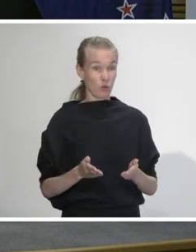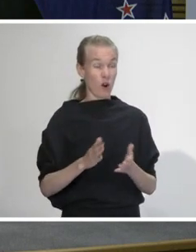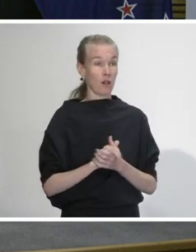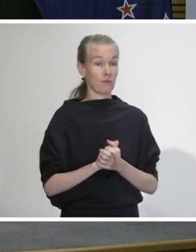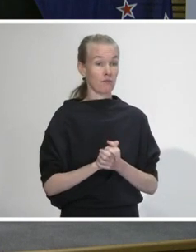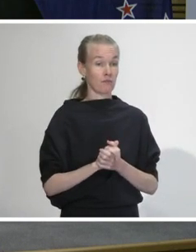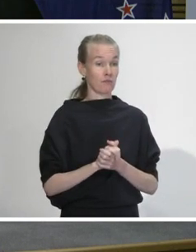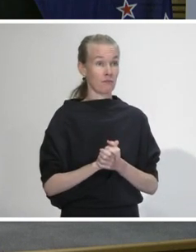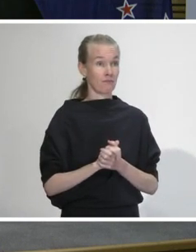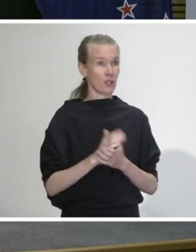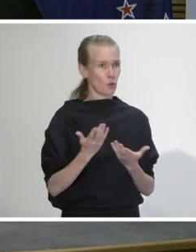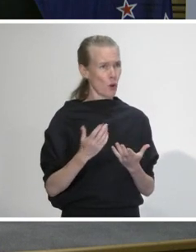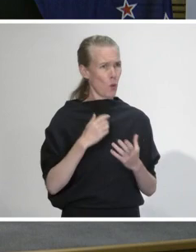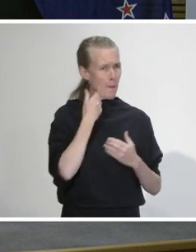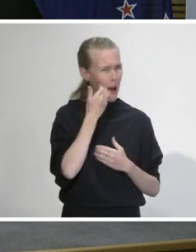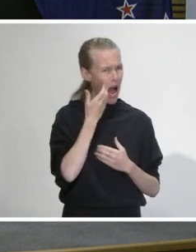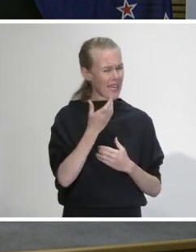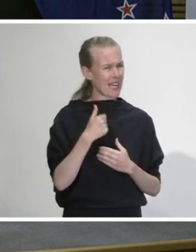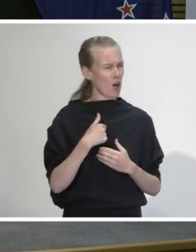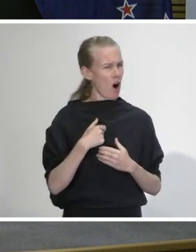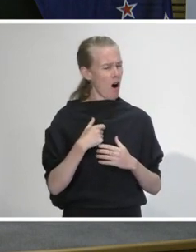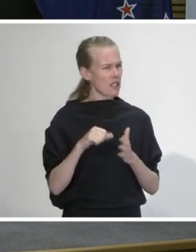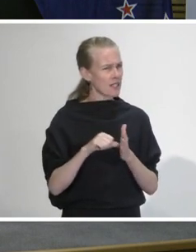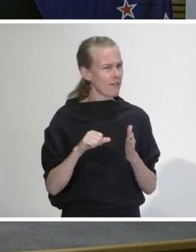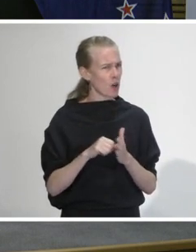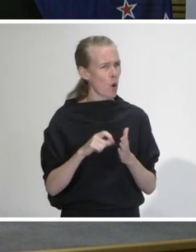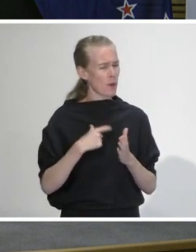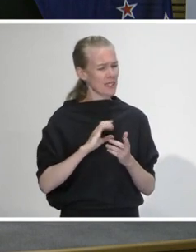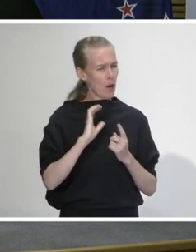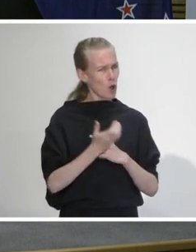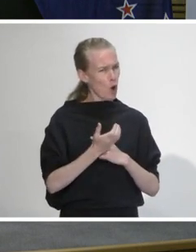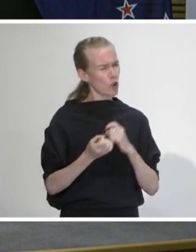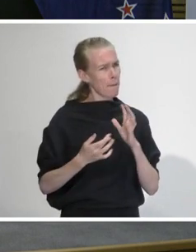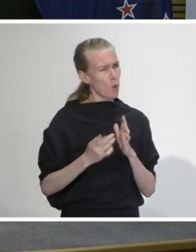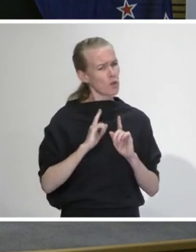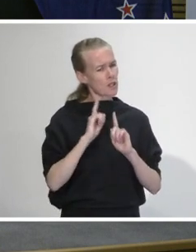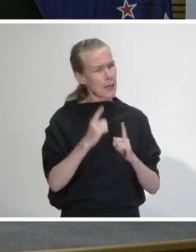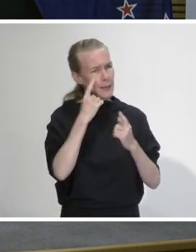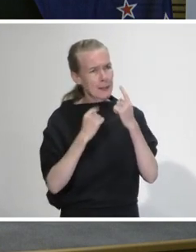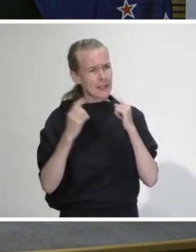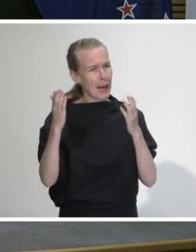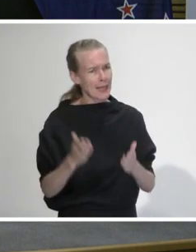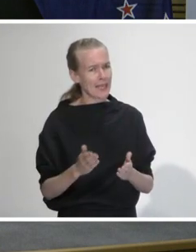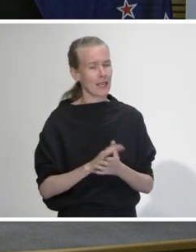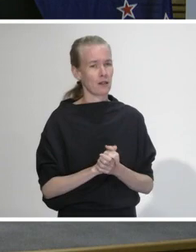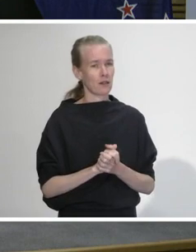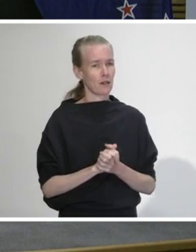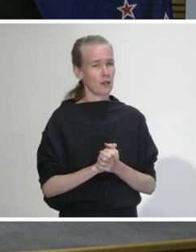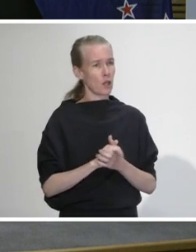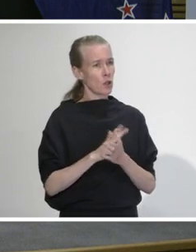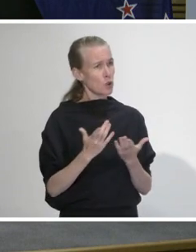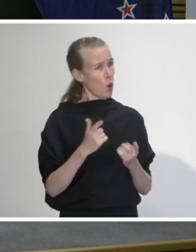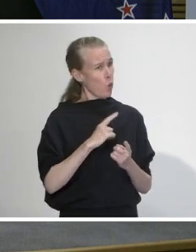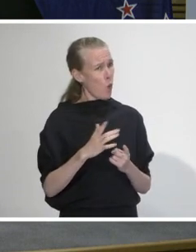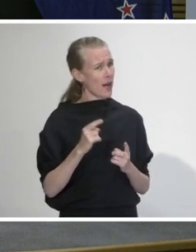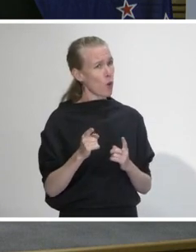essential workers looks to be being adjusted as we go. Why not have restrictions around tangihanga instead of a